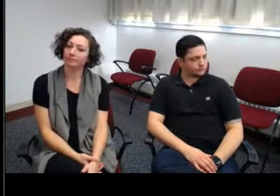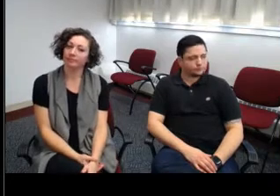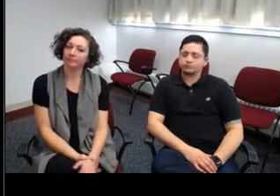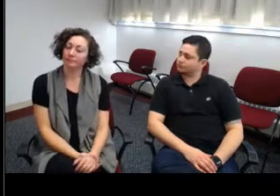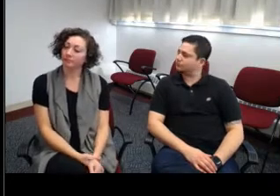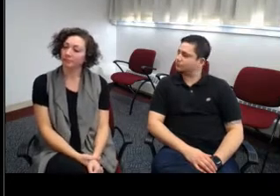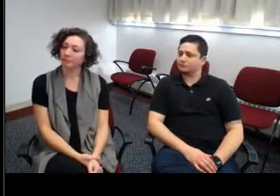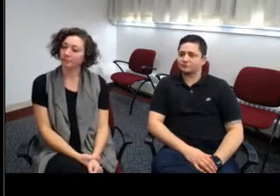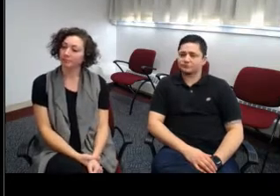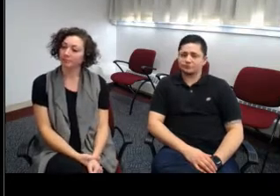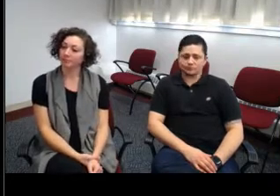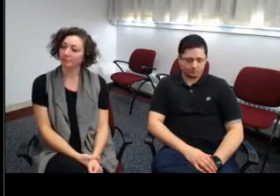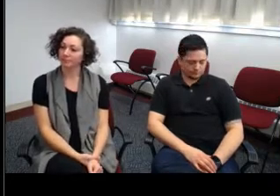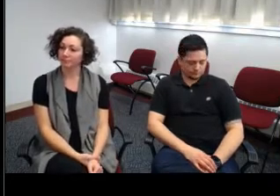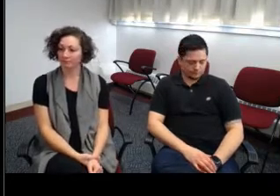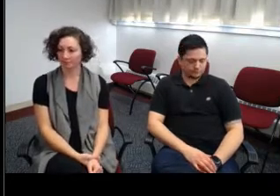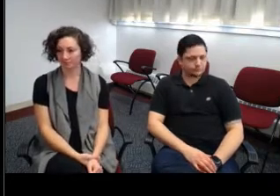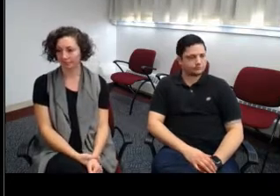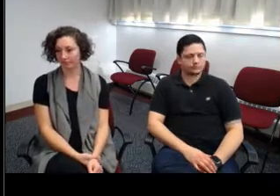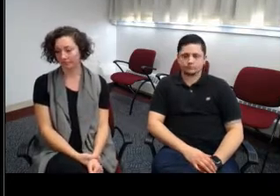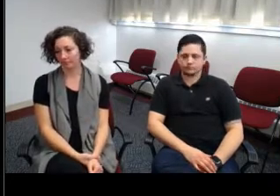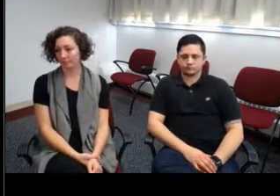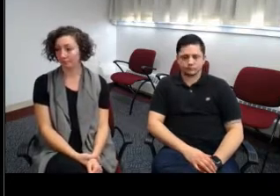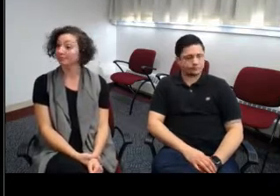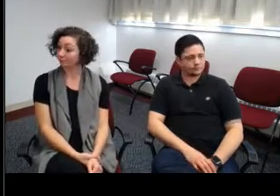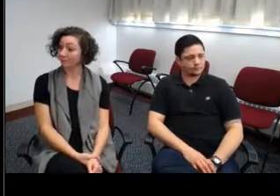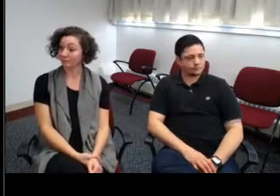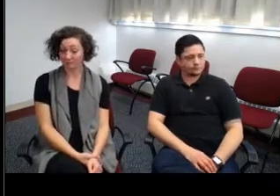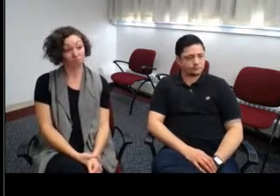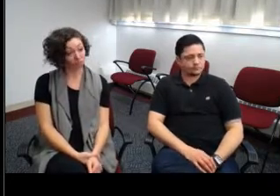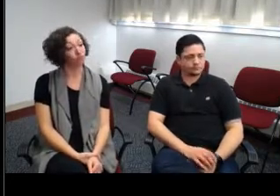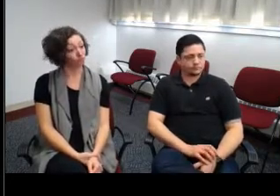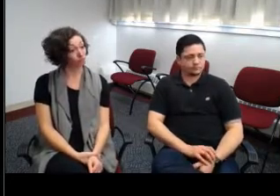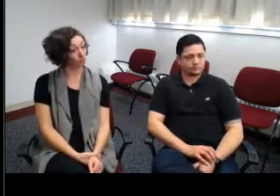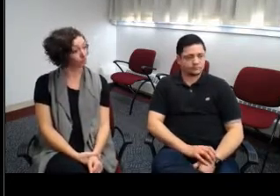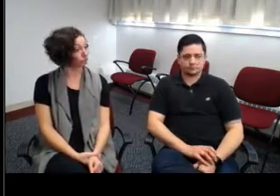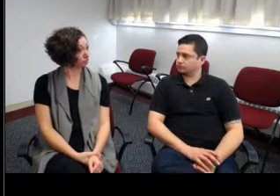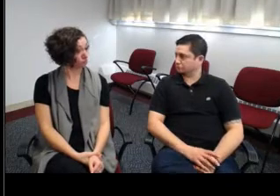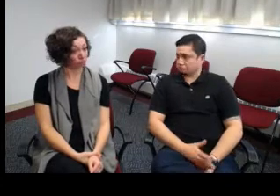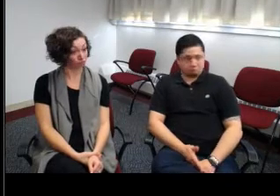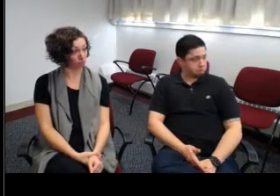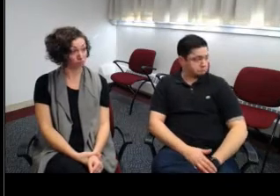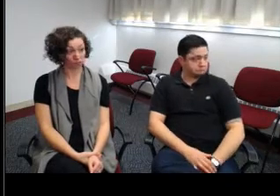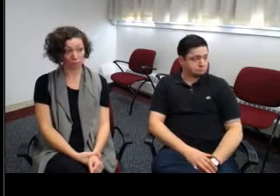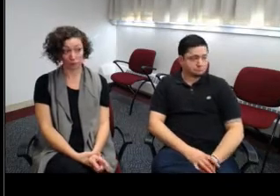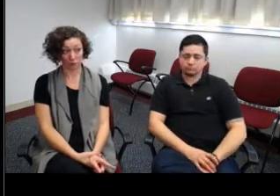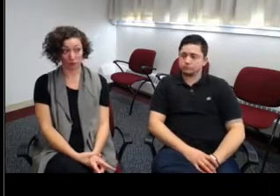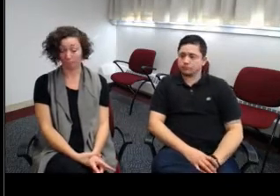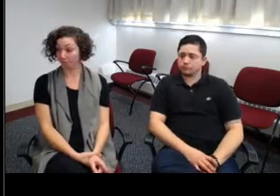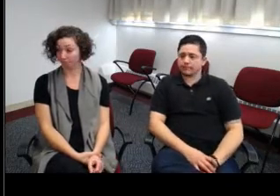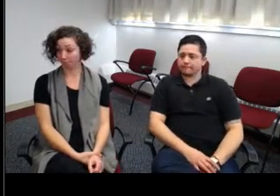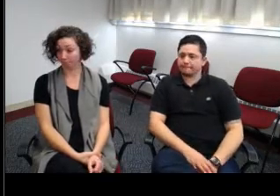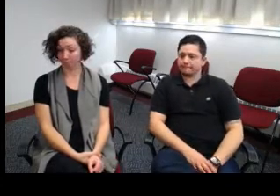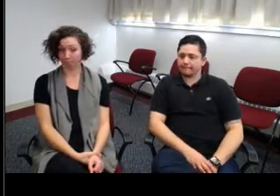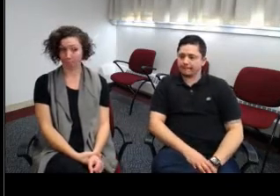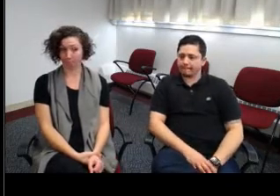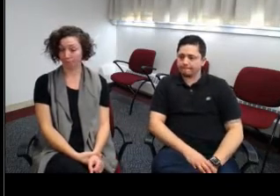community. I know it's at 1. Is it all right if I ask one more question? Yeah. Okay.